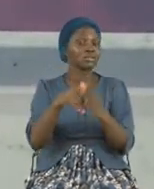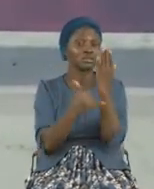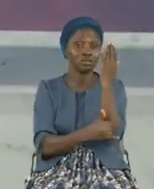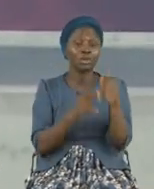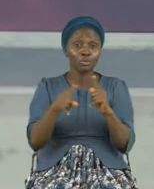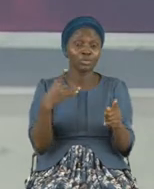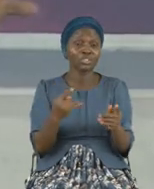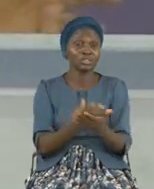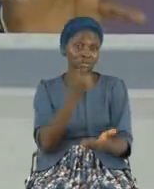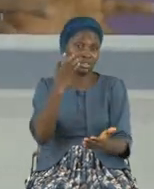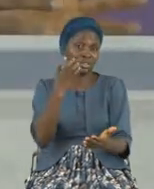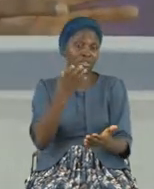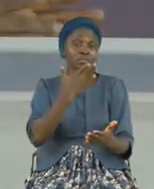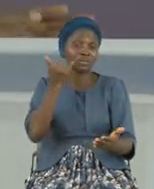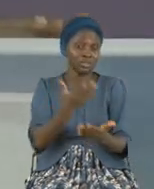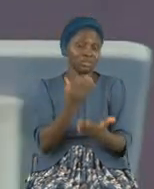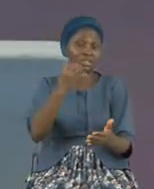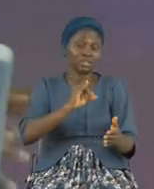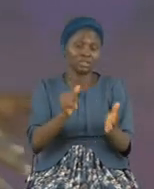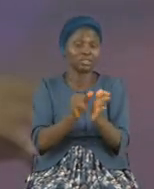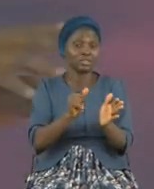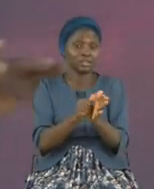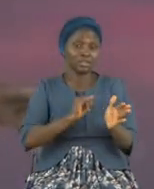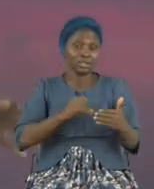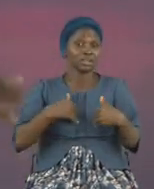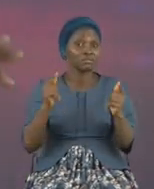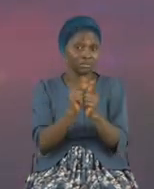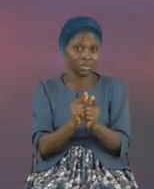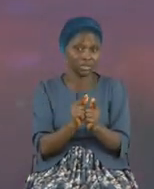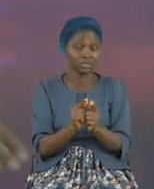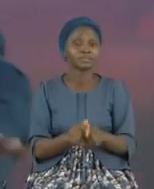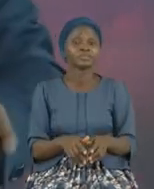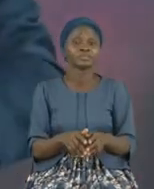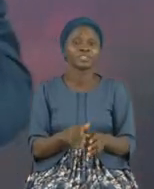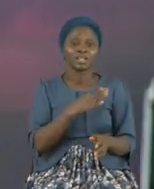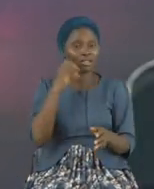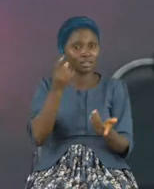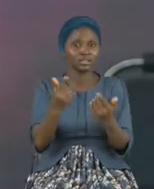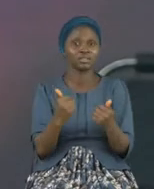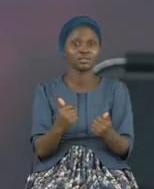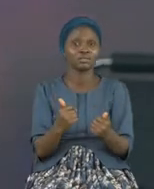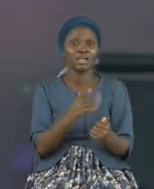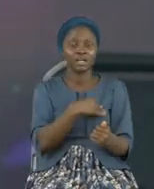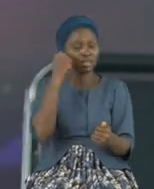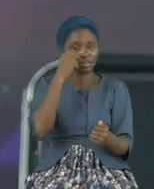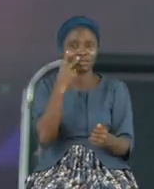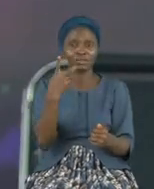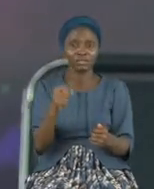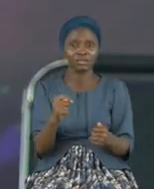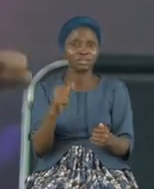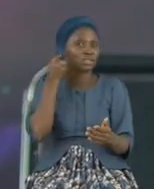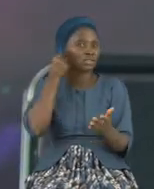And he came to our office and he saw the secretary using the